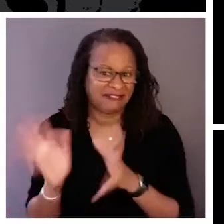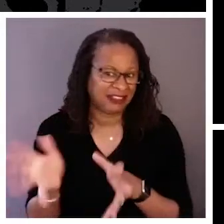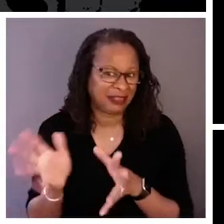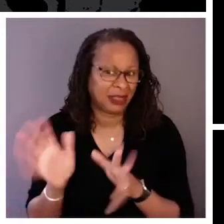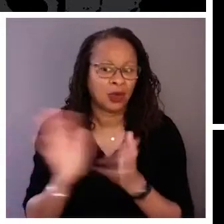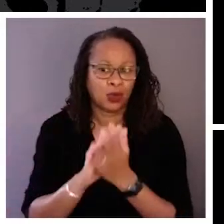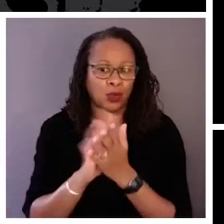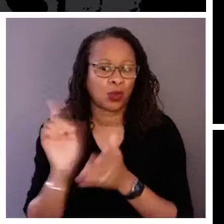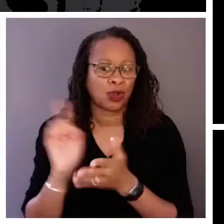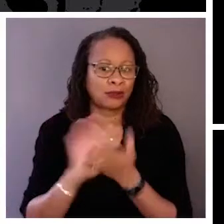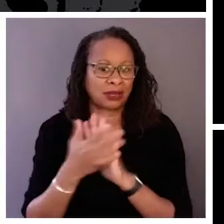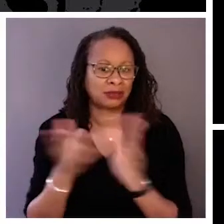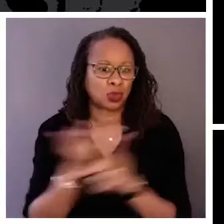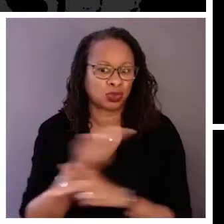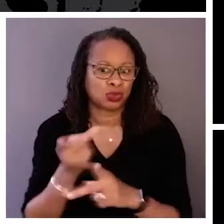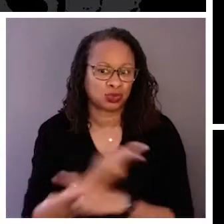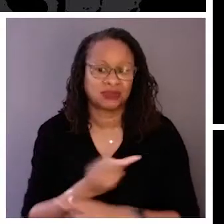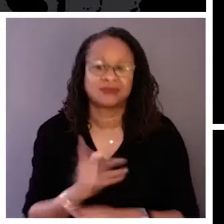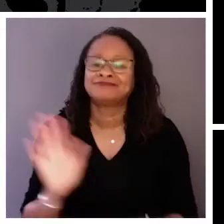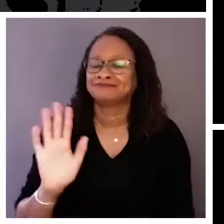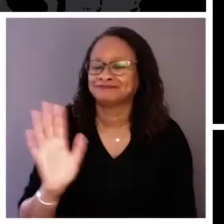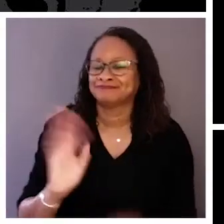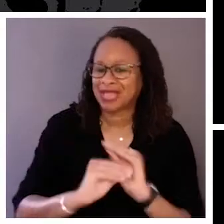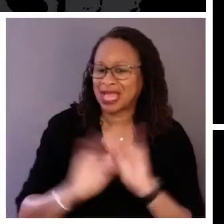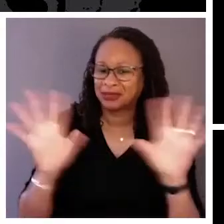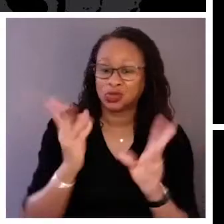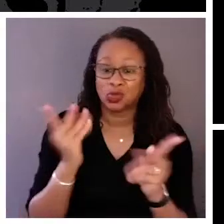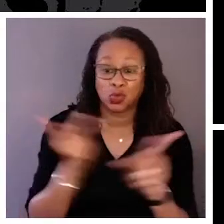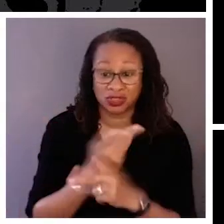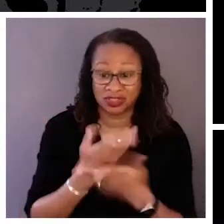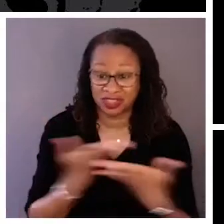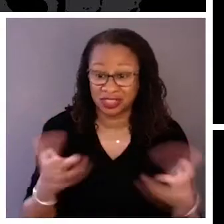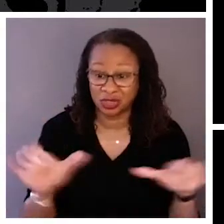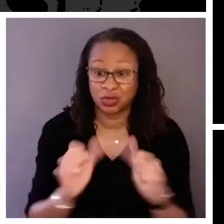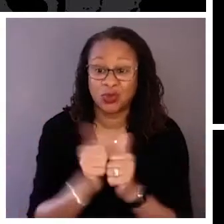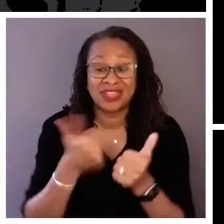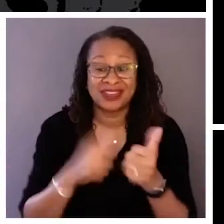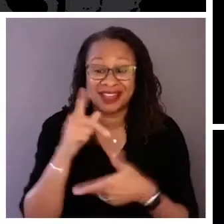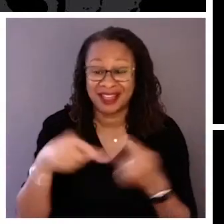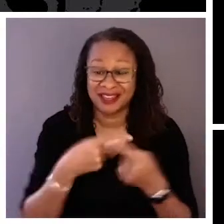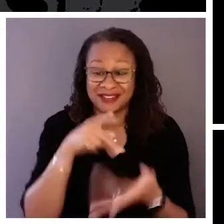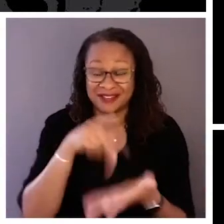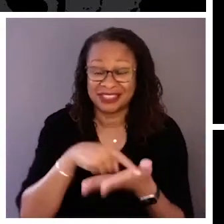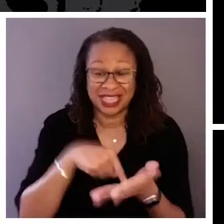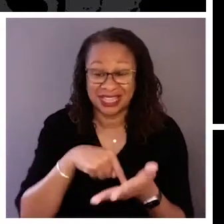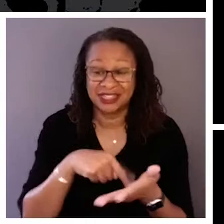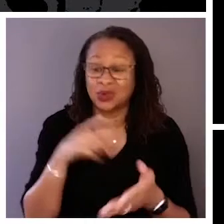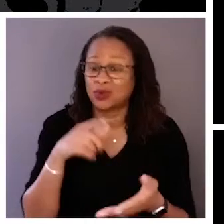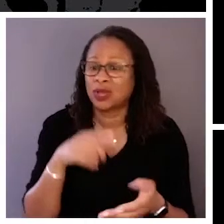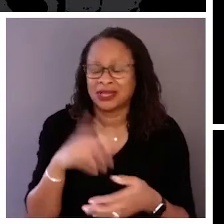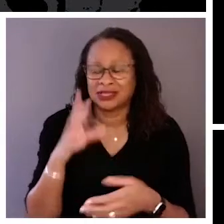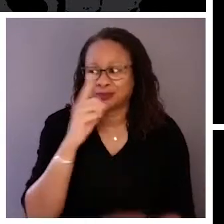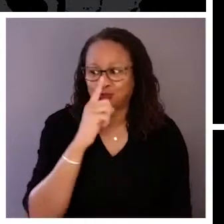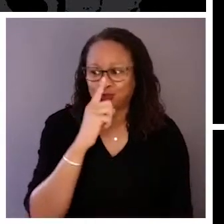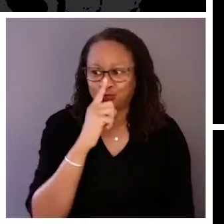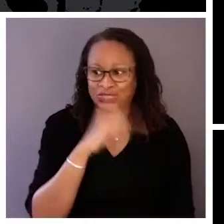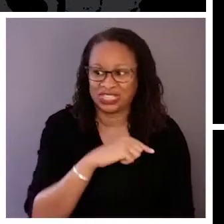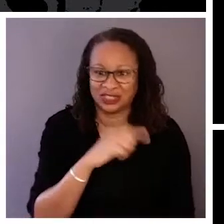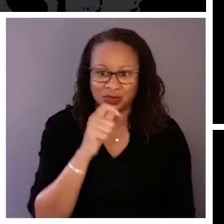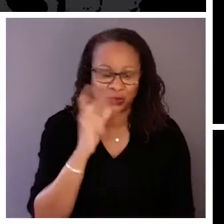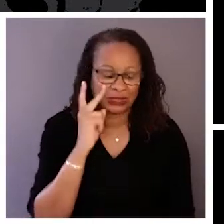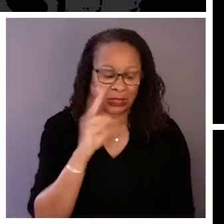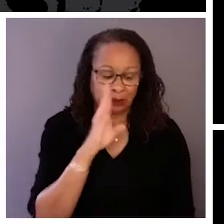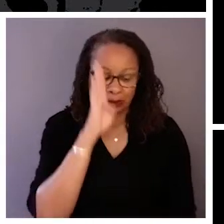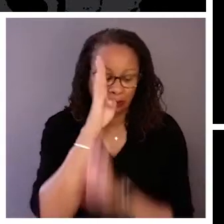and worse. Absolutely. The worst thing to do with any kind of debt you owe is pretend you don't see it and, walk around like this